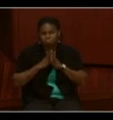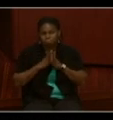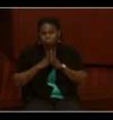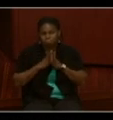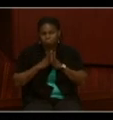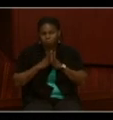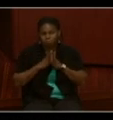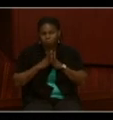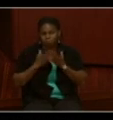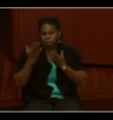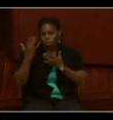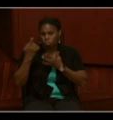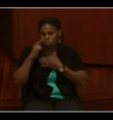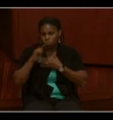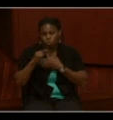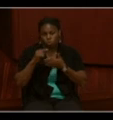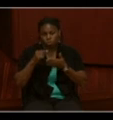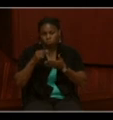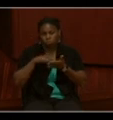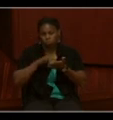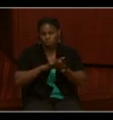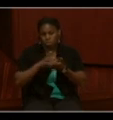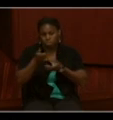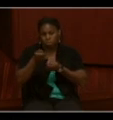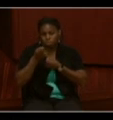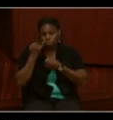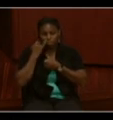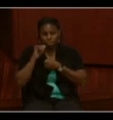would then wait for the record to be pulled. Is that right?